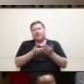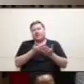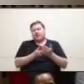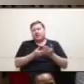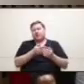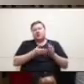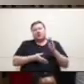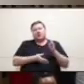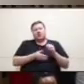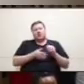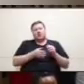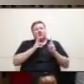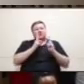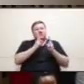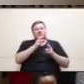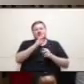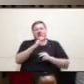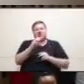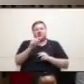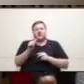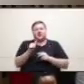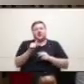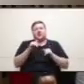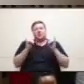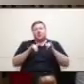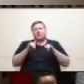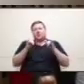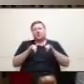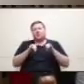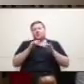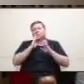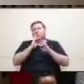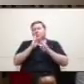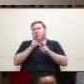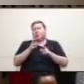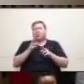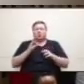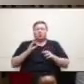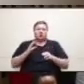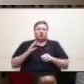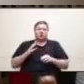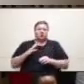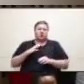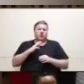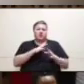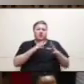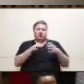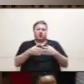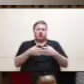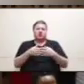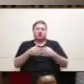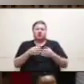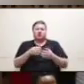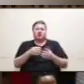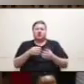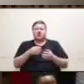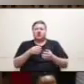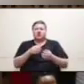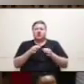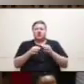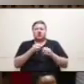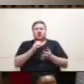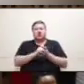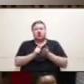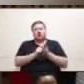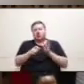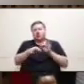week. We'll hear the report of the commissioner with regard to the termination of the contract of the